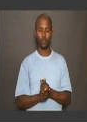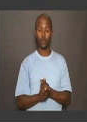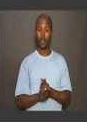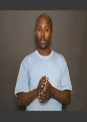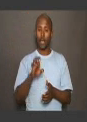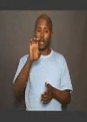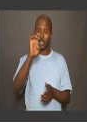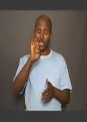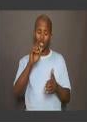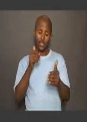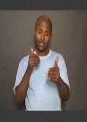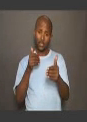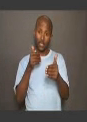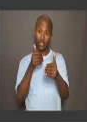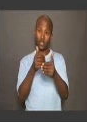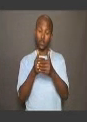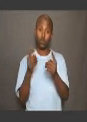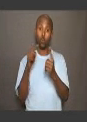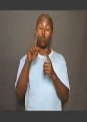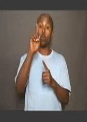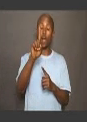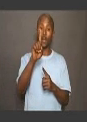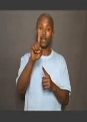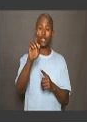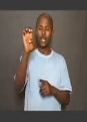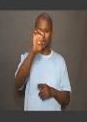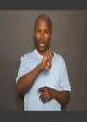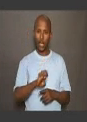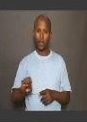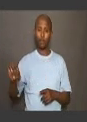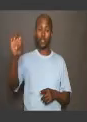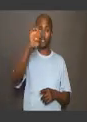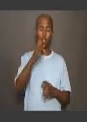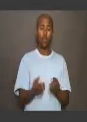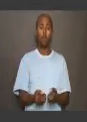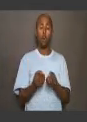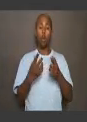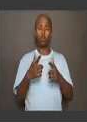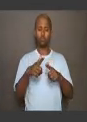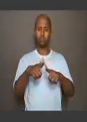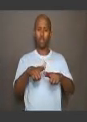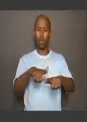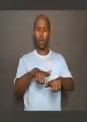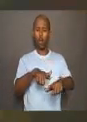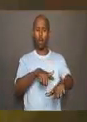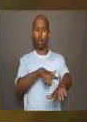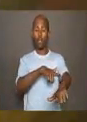As E tends toward 1, the ellipse has a more elongated